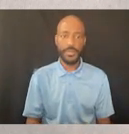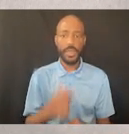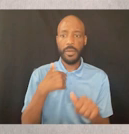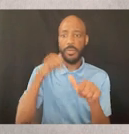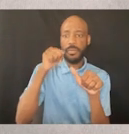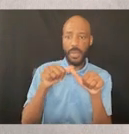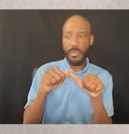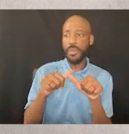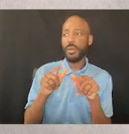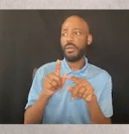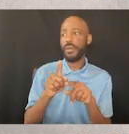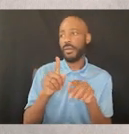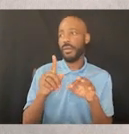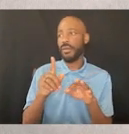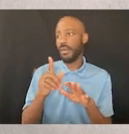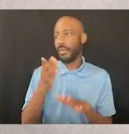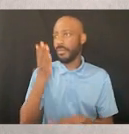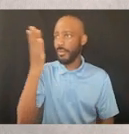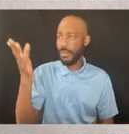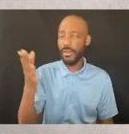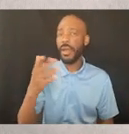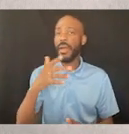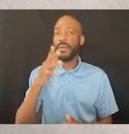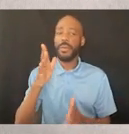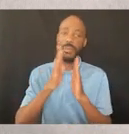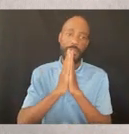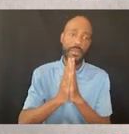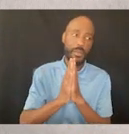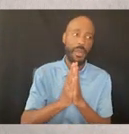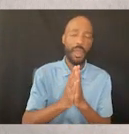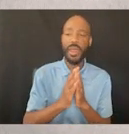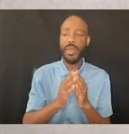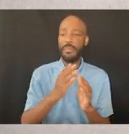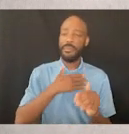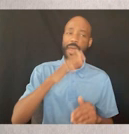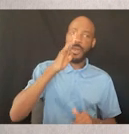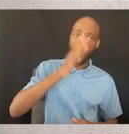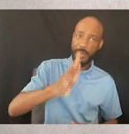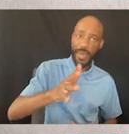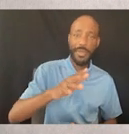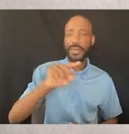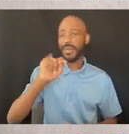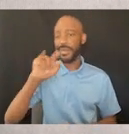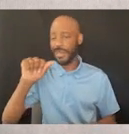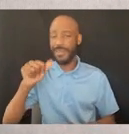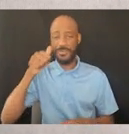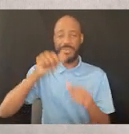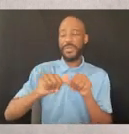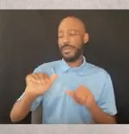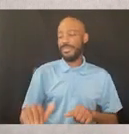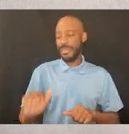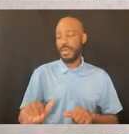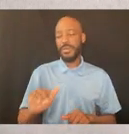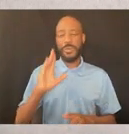Chinatown. Prayed to my grandmother and my tia, who would always rub so many bizarre, odd things all over my body when I was little and do things. Old